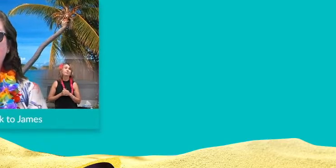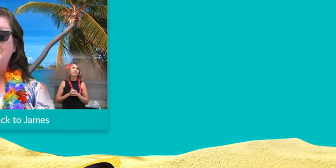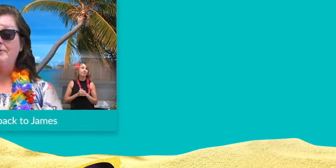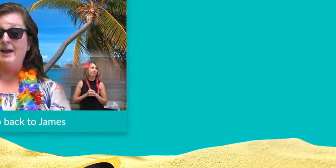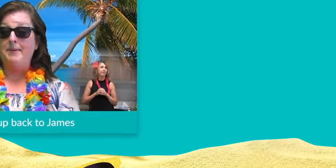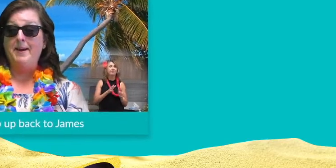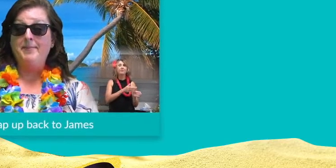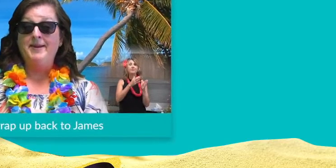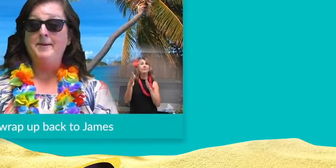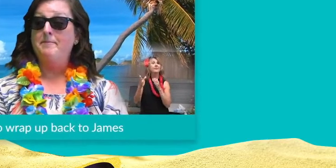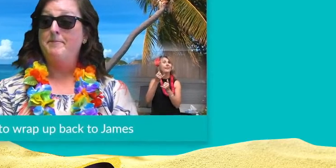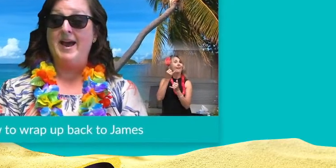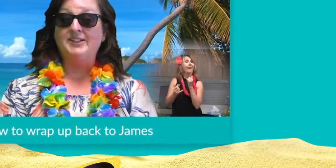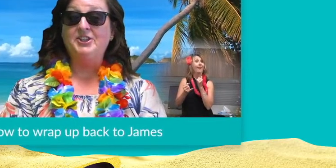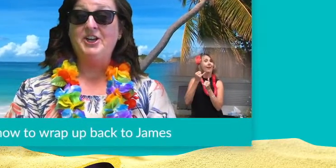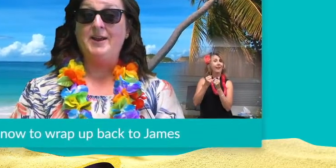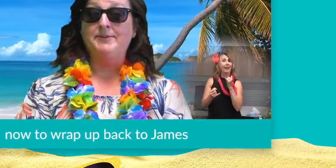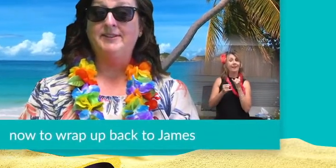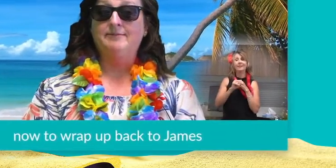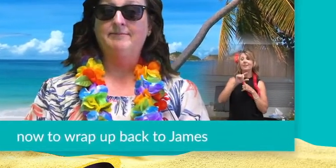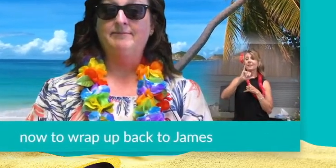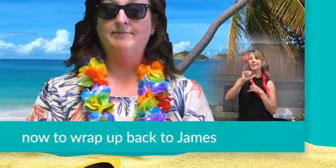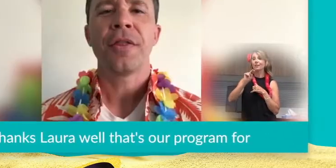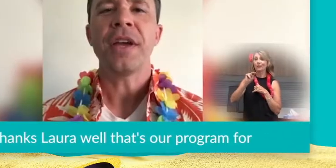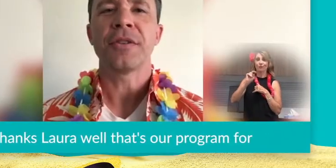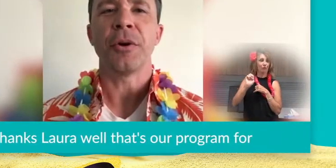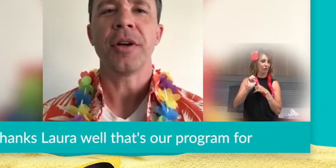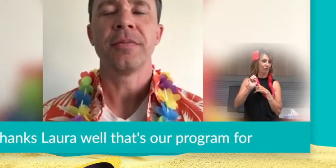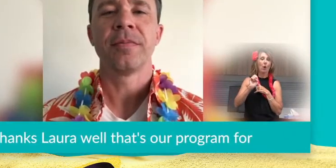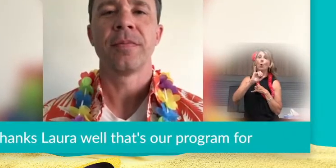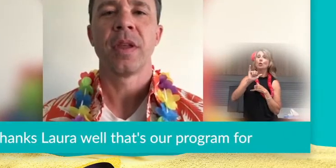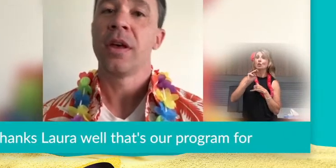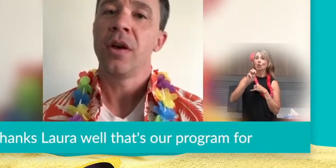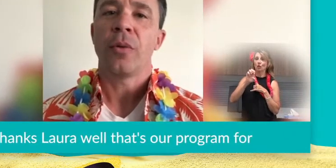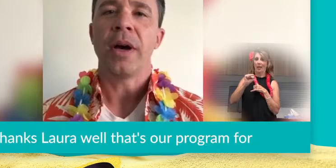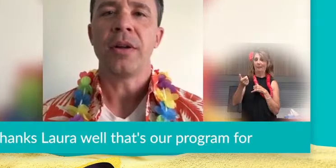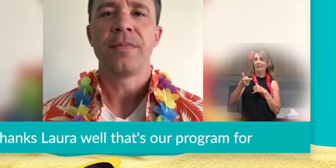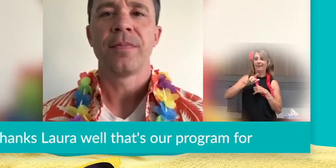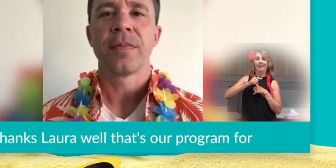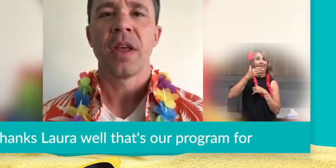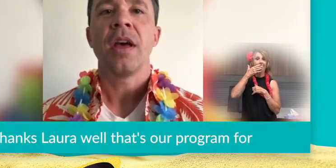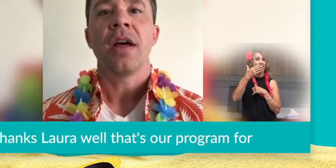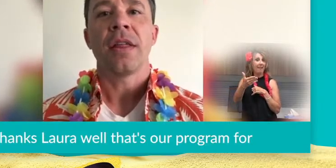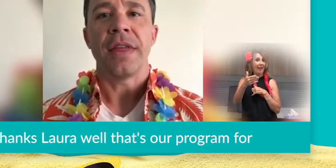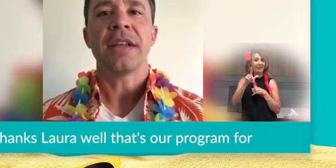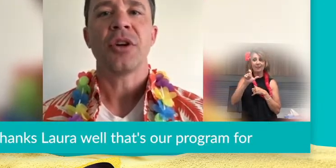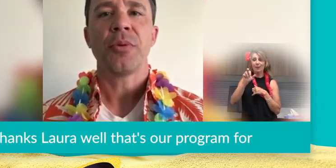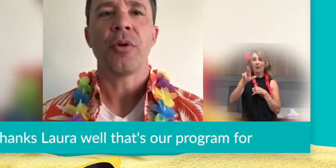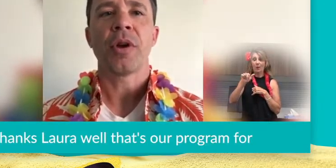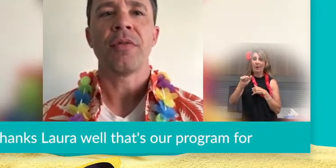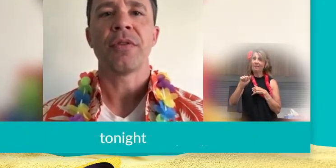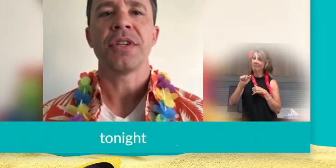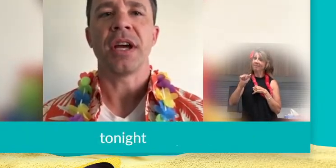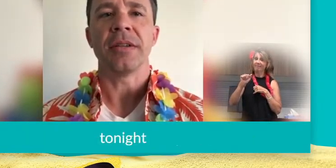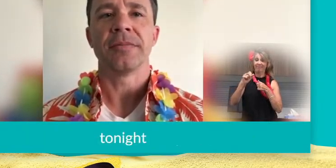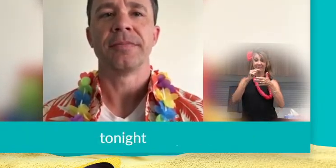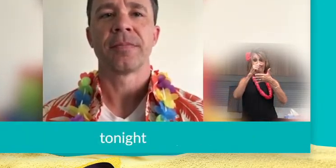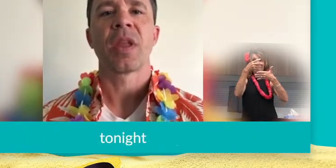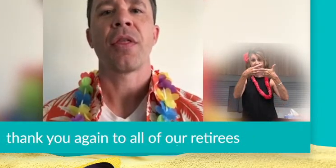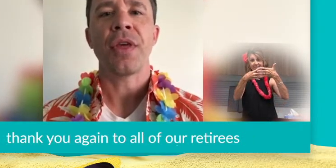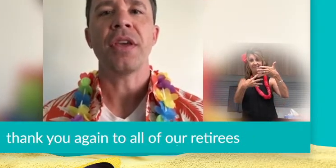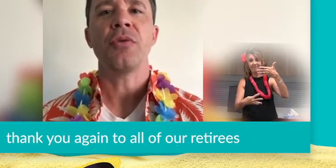Now, to wrap up, back to James. Thanks, Laura. Well, that's our program for